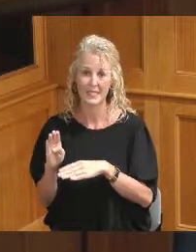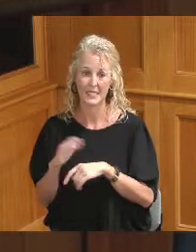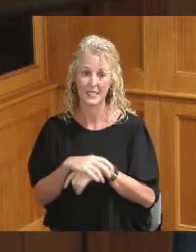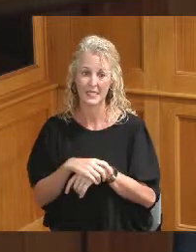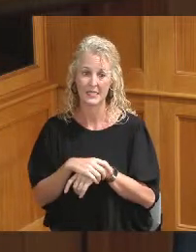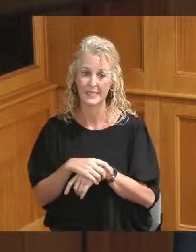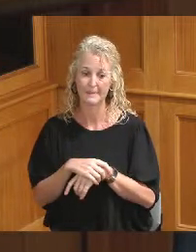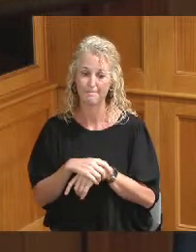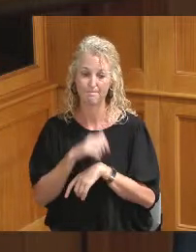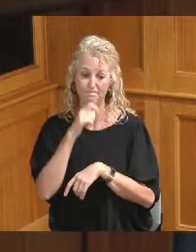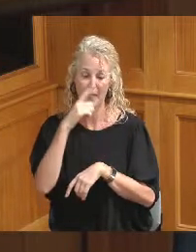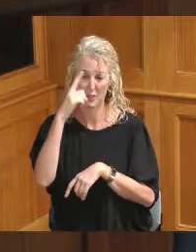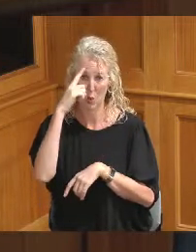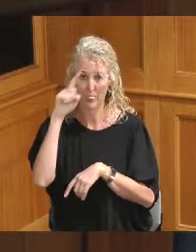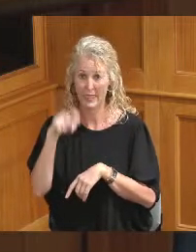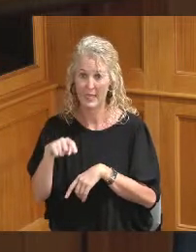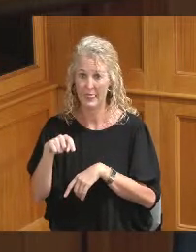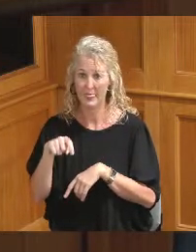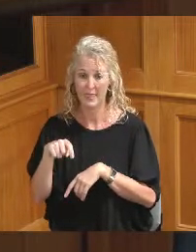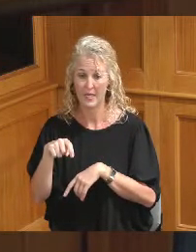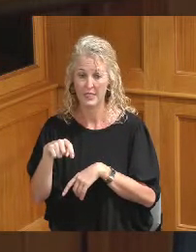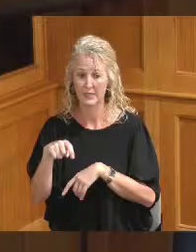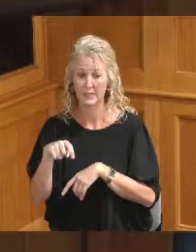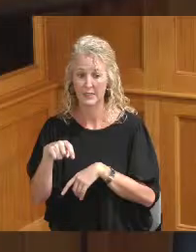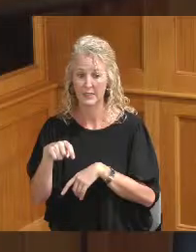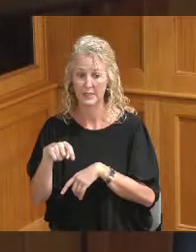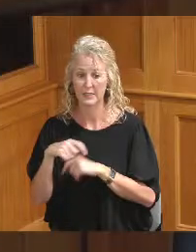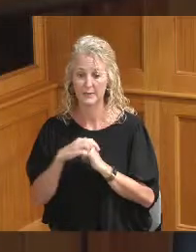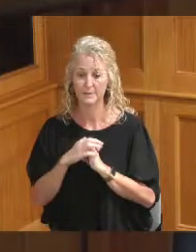necessarily convinced that this is going to be a big